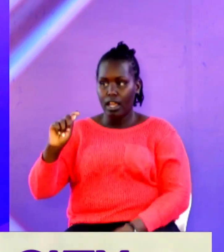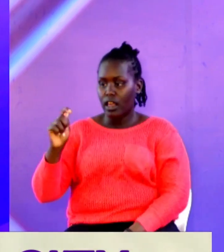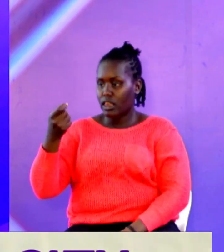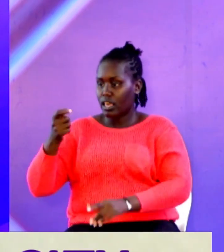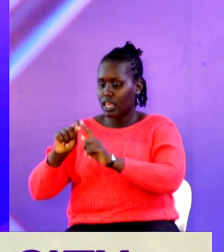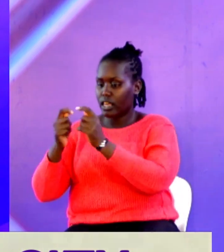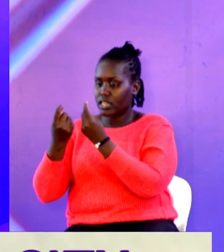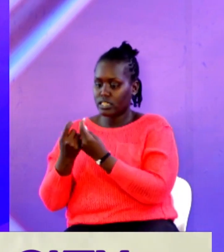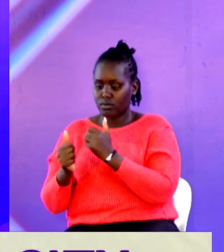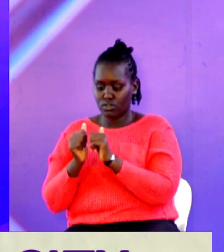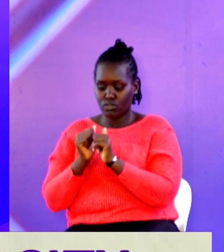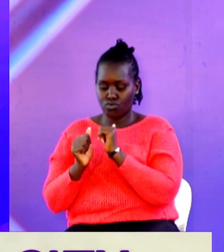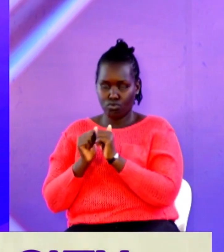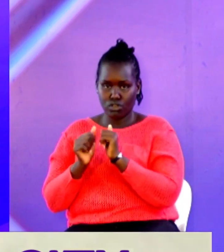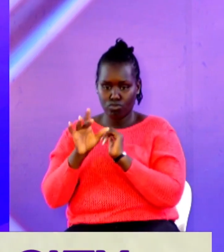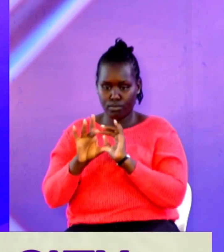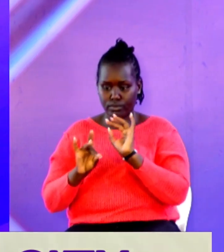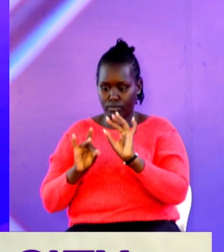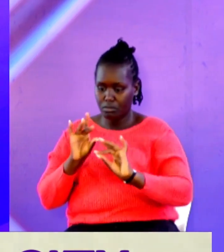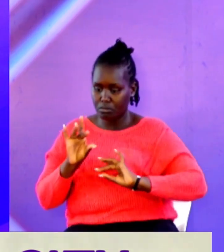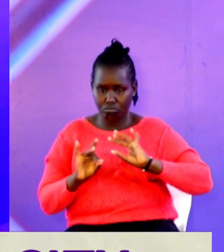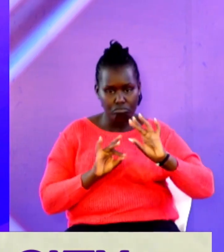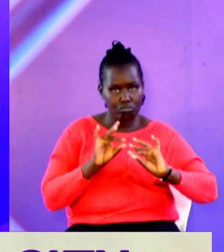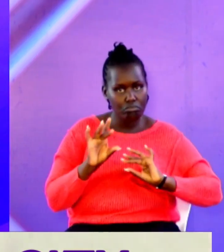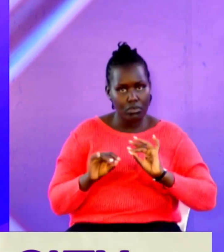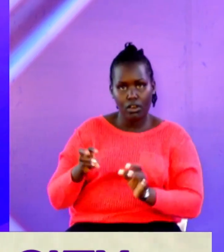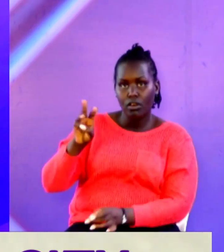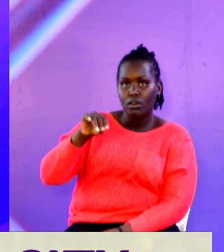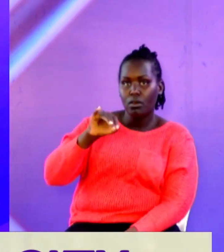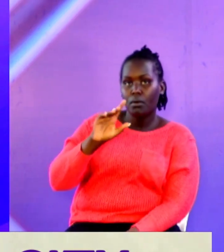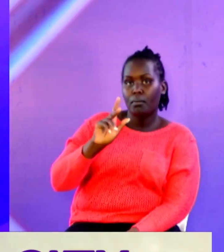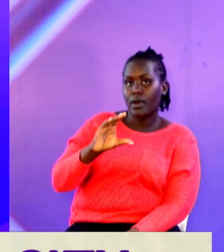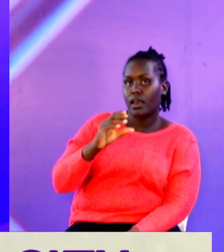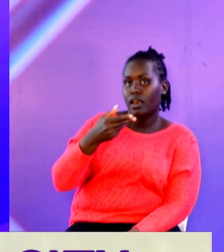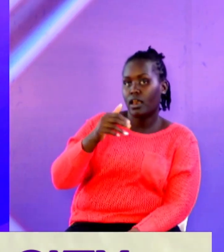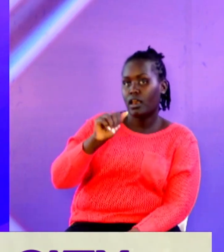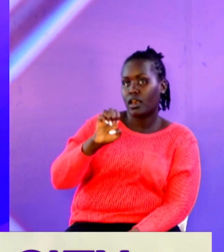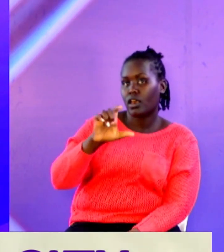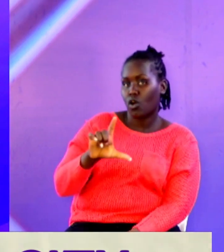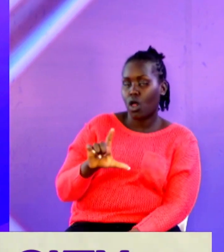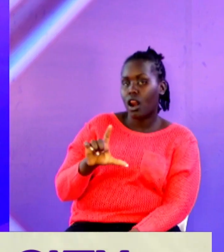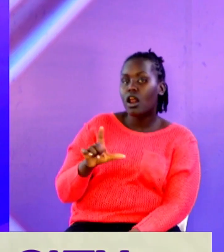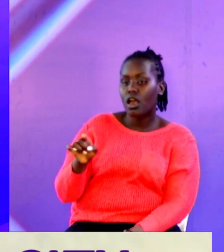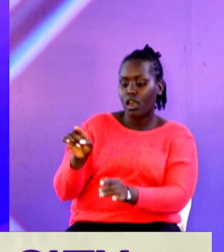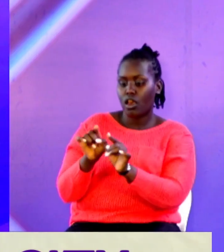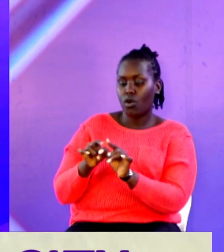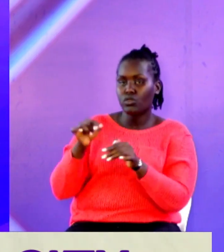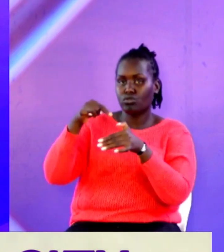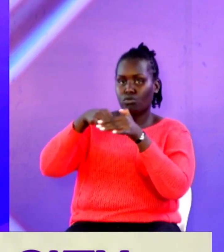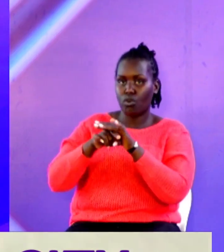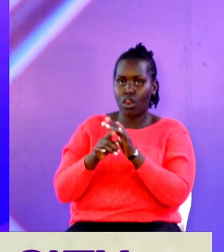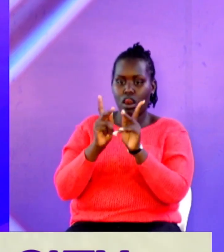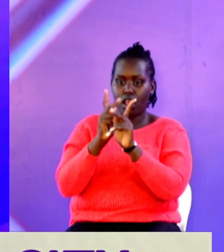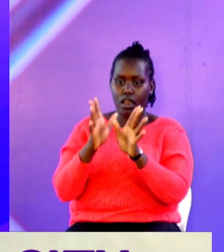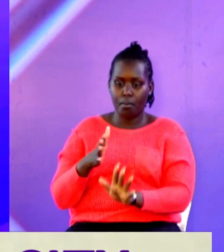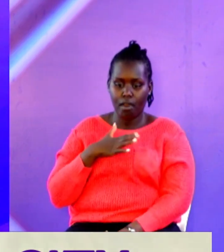that was selected, Michael Olunga, that is forward. Of course, our goalkeeper will always